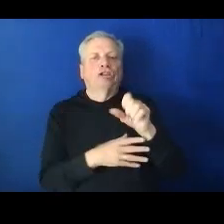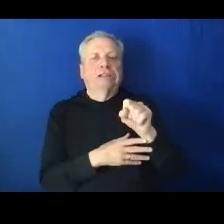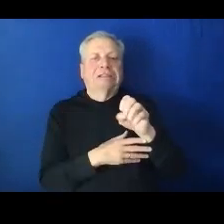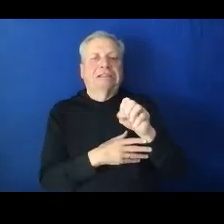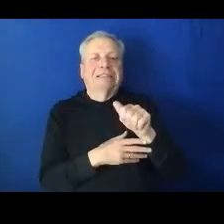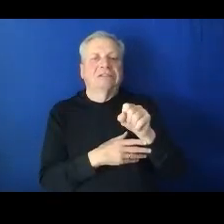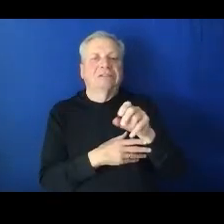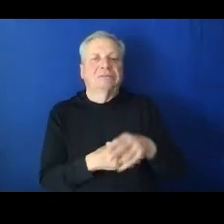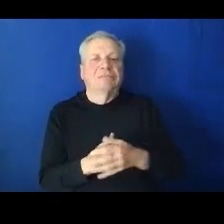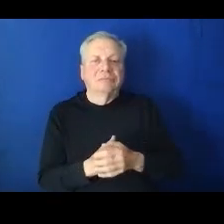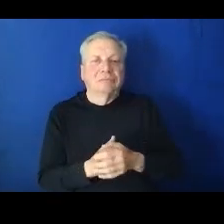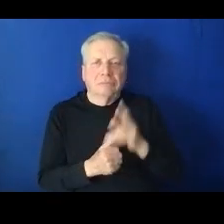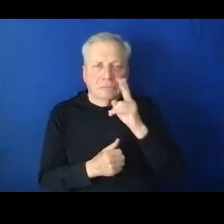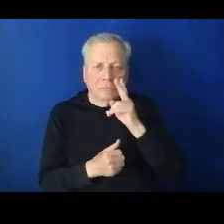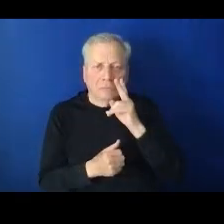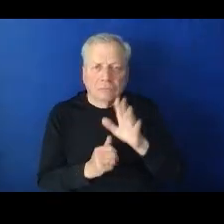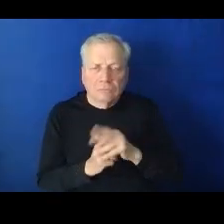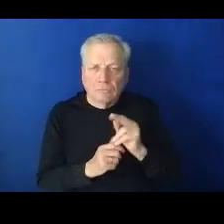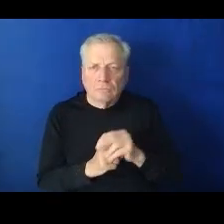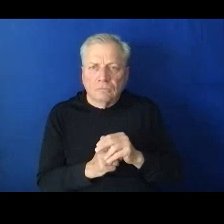See if it's up here. Nope.